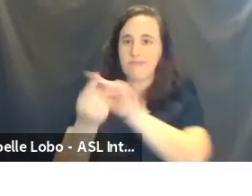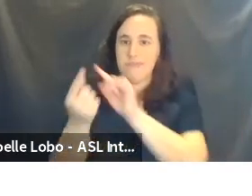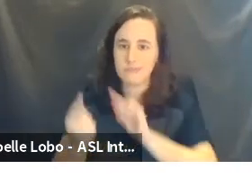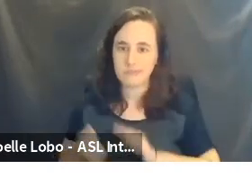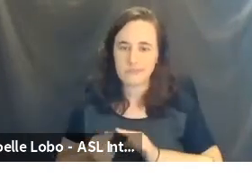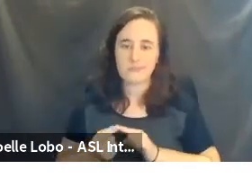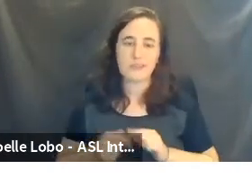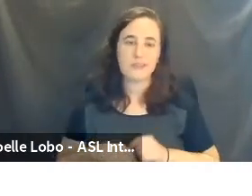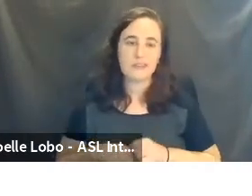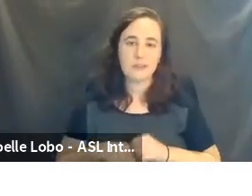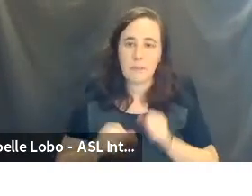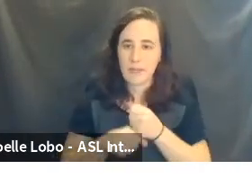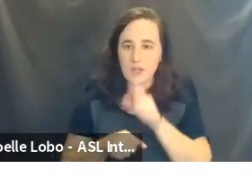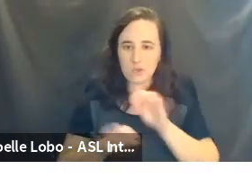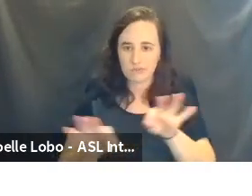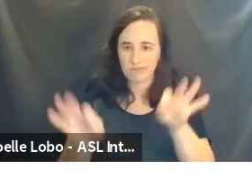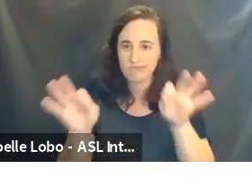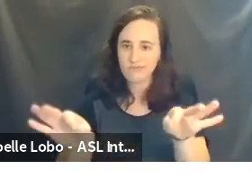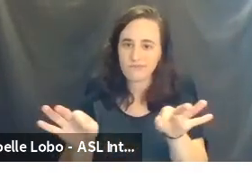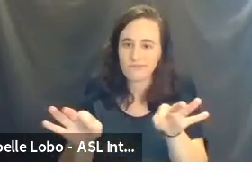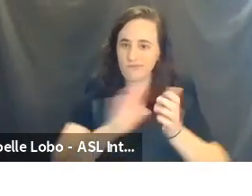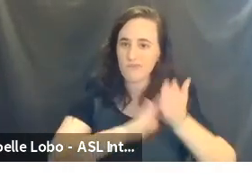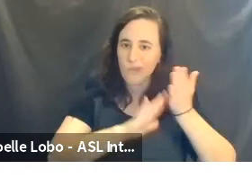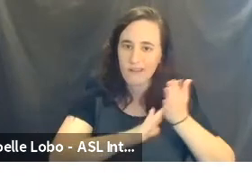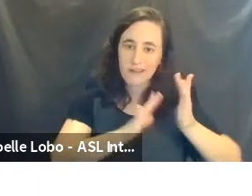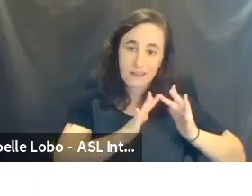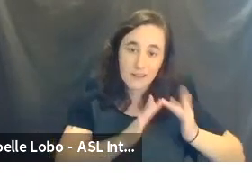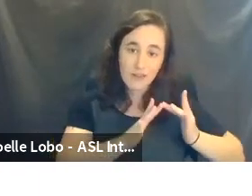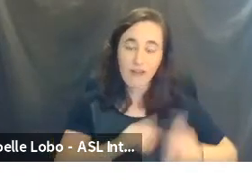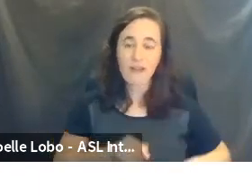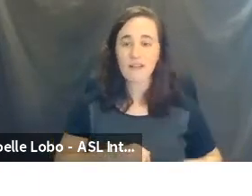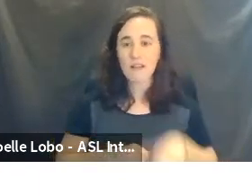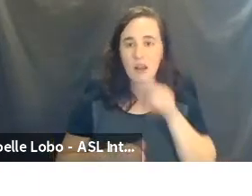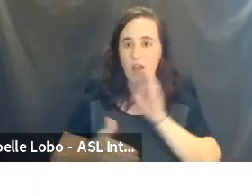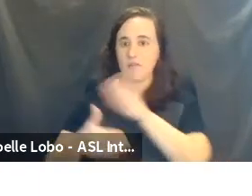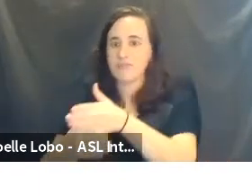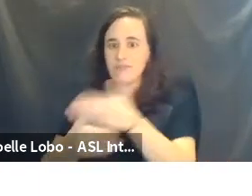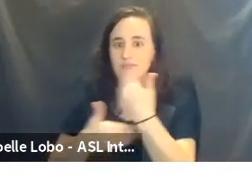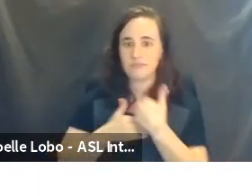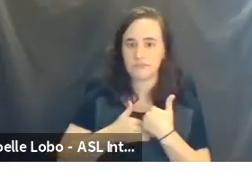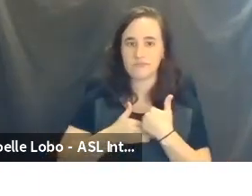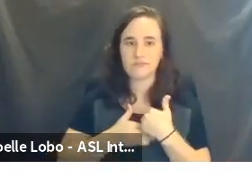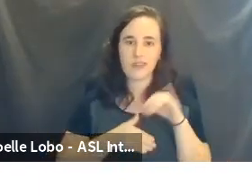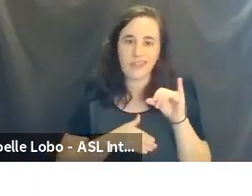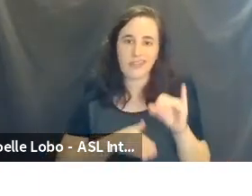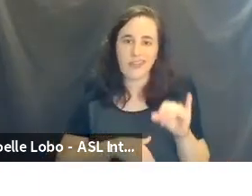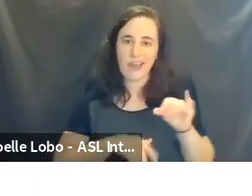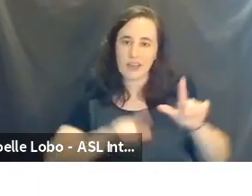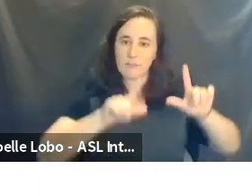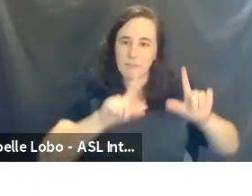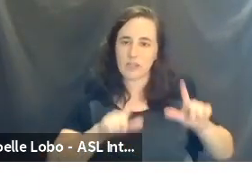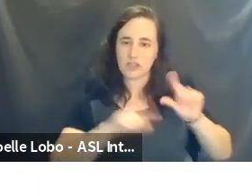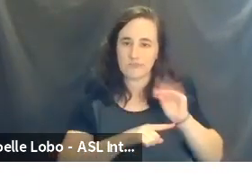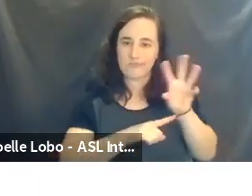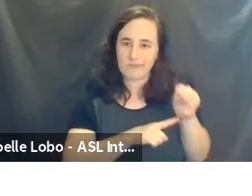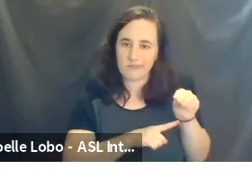optimizing your connectivity, not interrupting each other. So this is just a screenshot of that resource that you'll be able to find